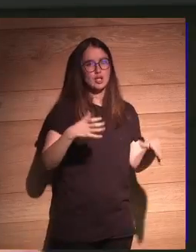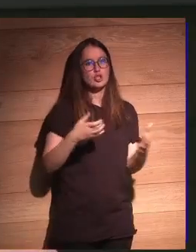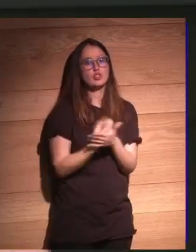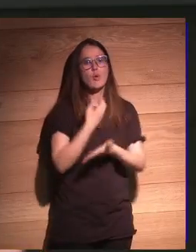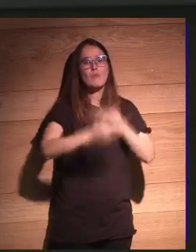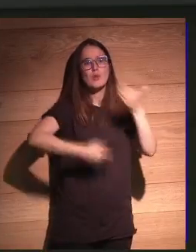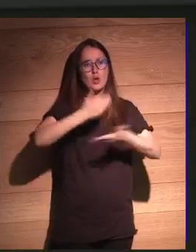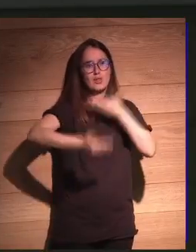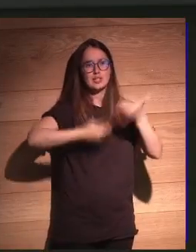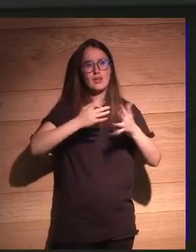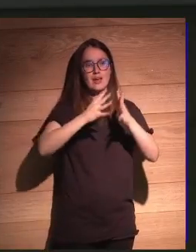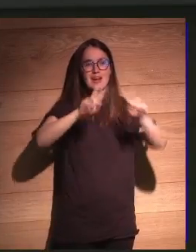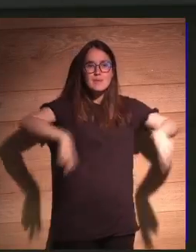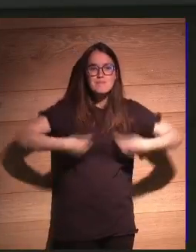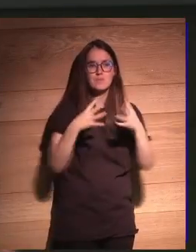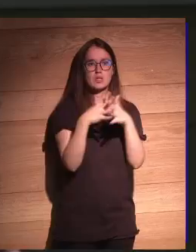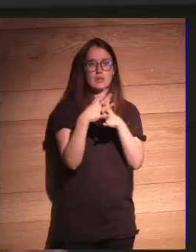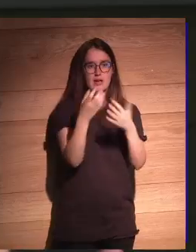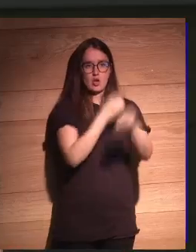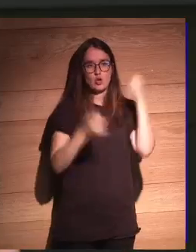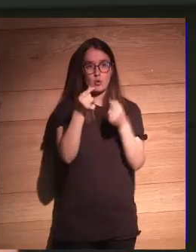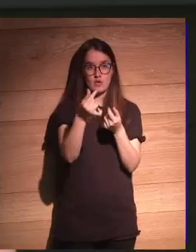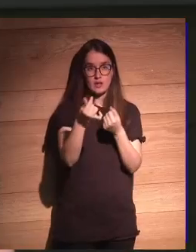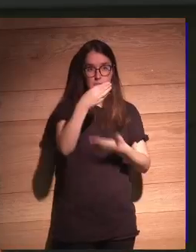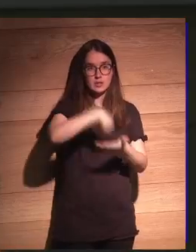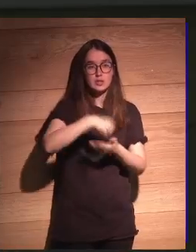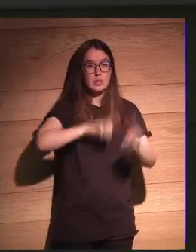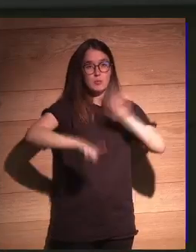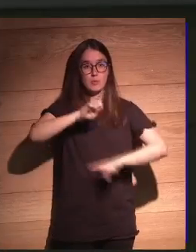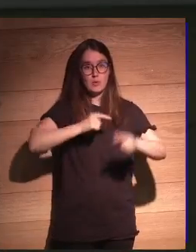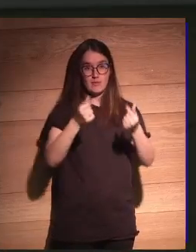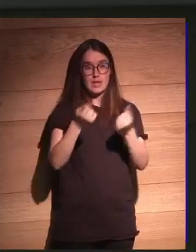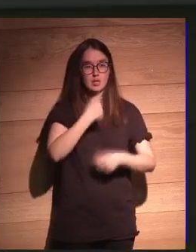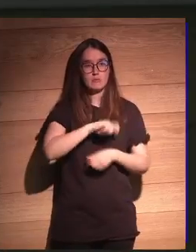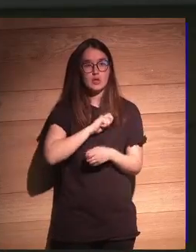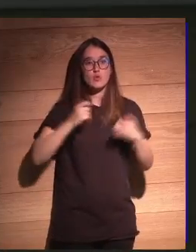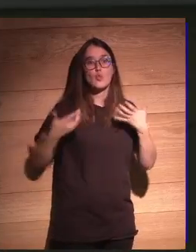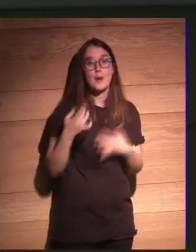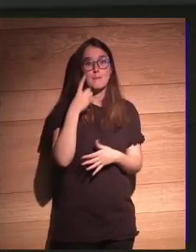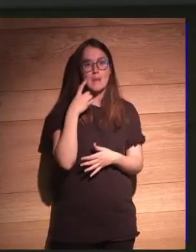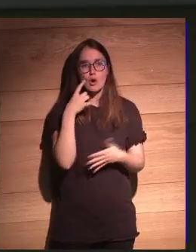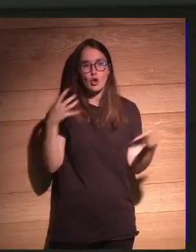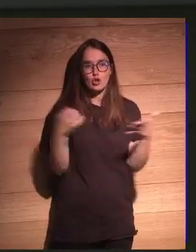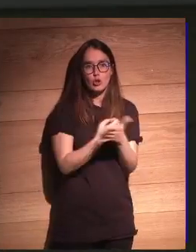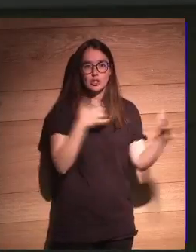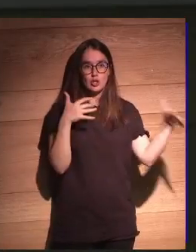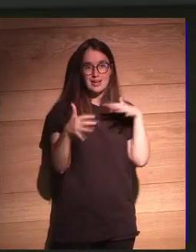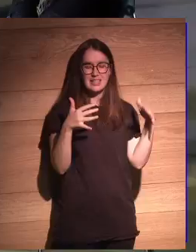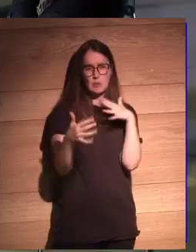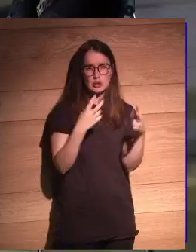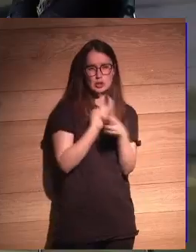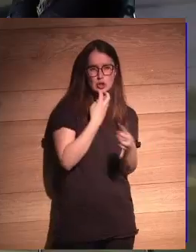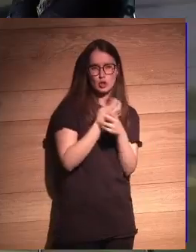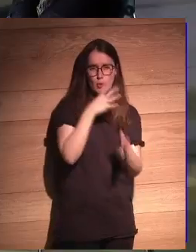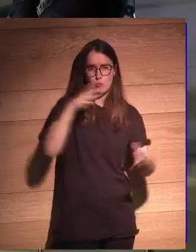already reacting on a largest economic and financial restructuring, which is part of the financial problem, which is that banks, all